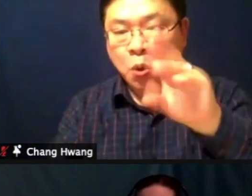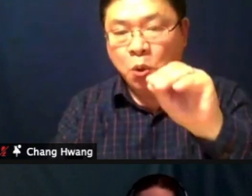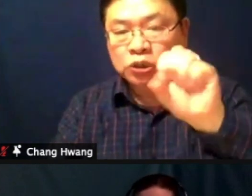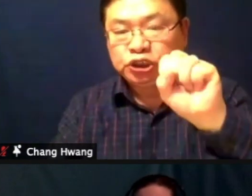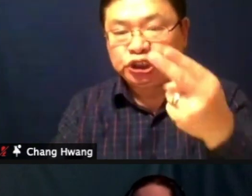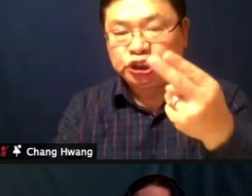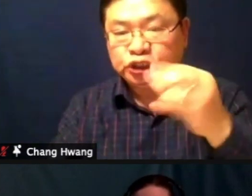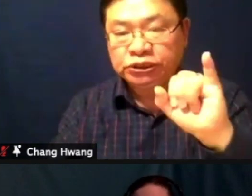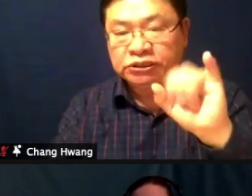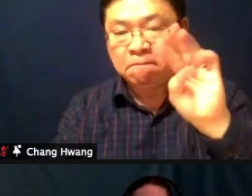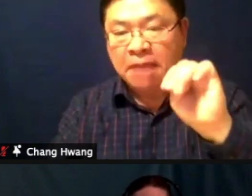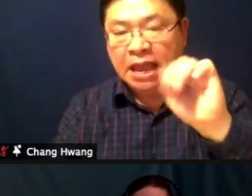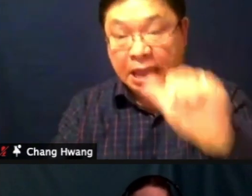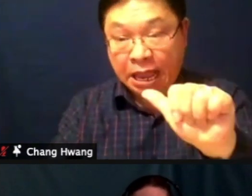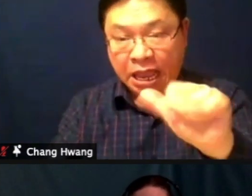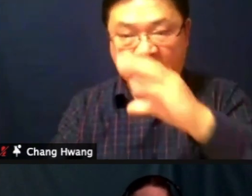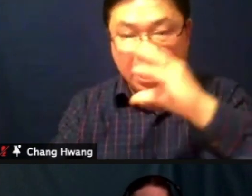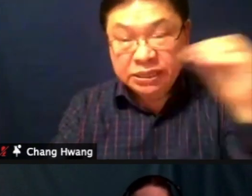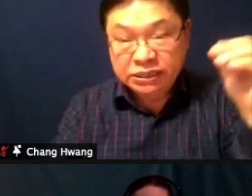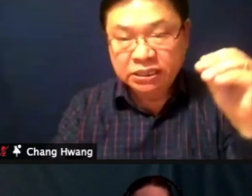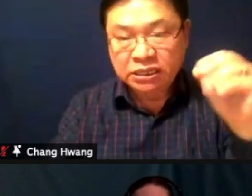here in Hiroshima,